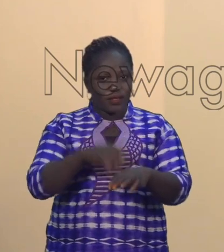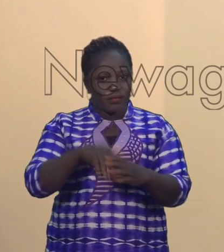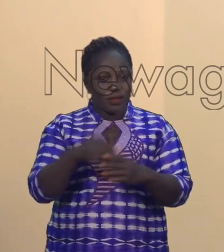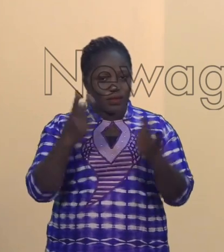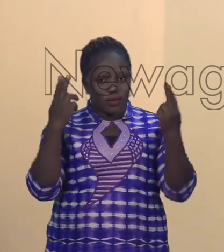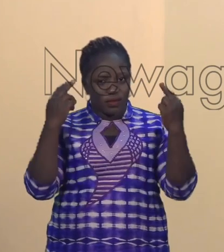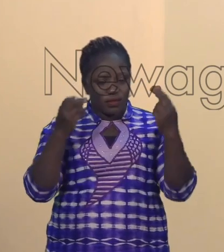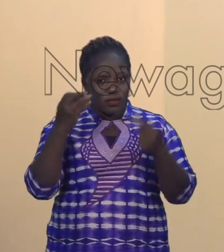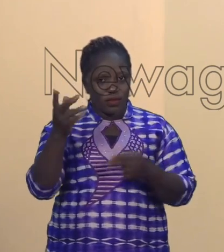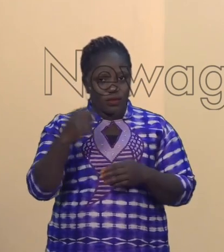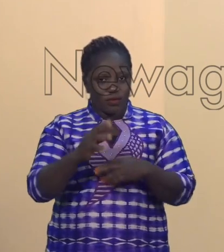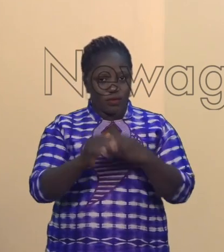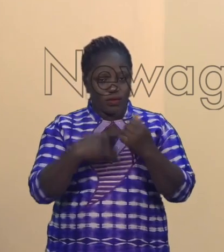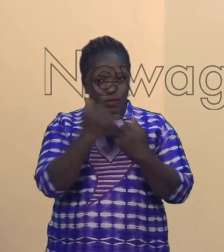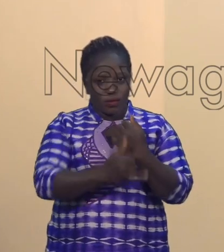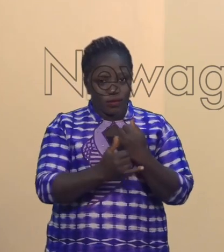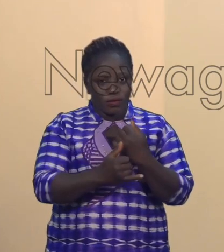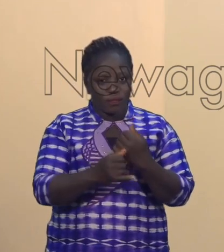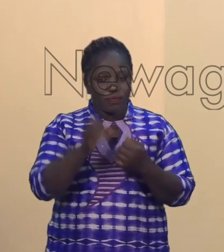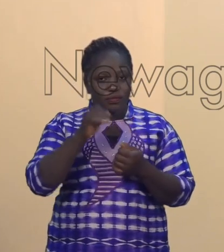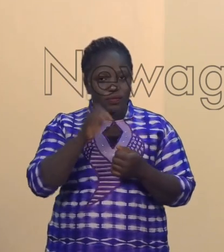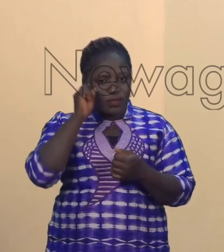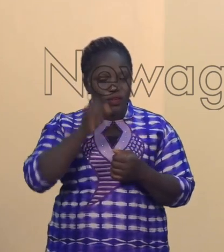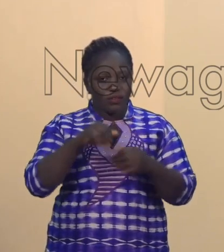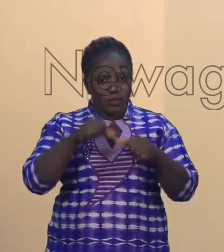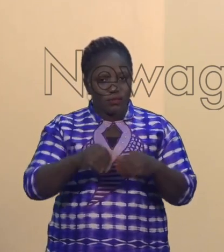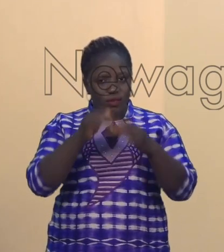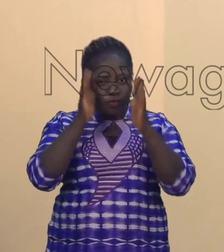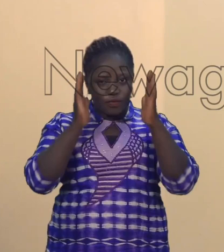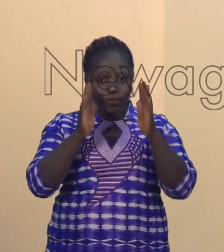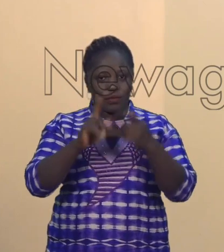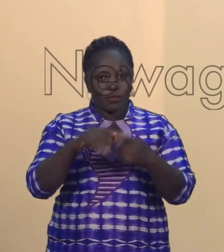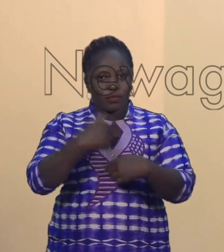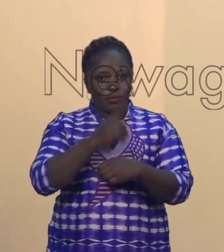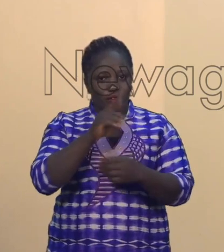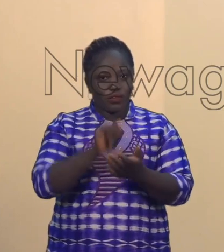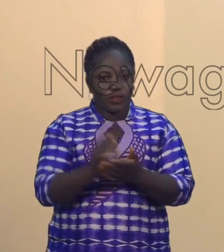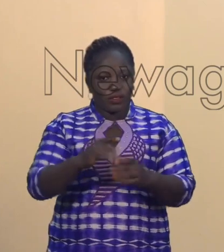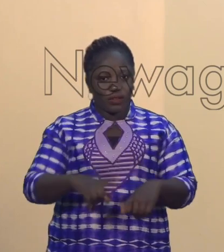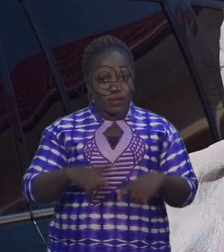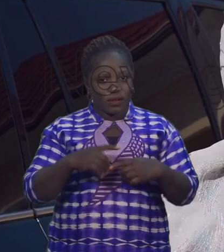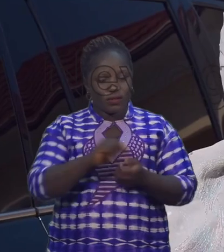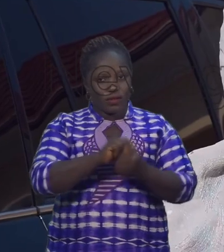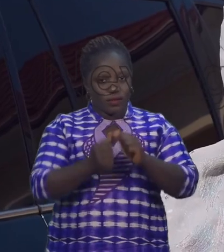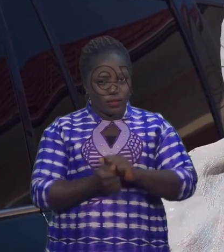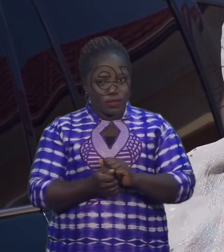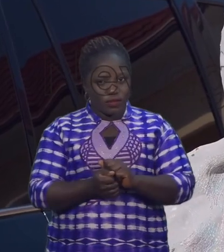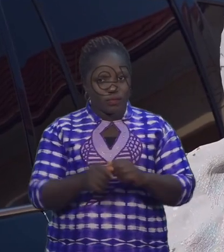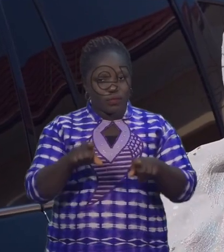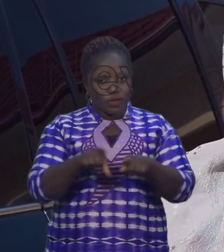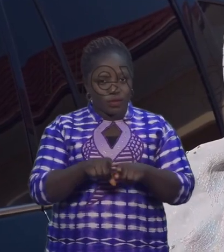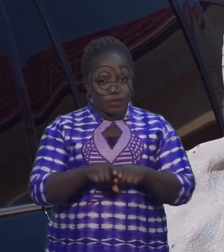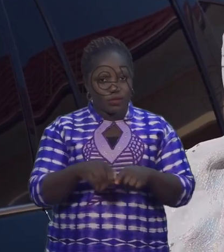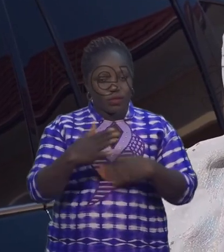this country, is well focused to ensure that their life changes. Speaking with